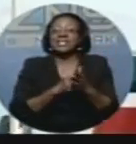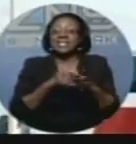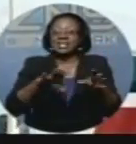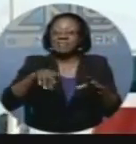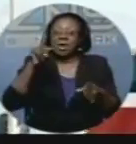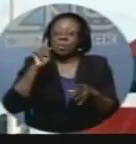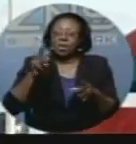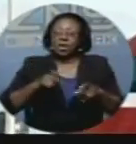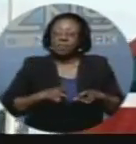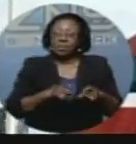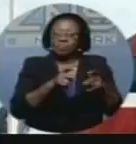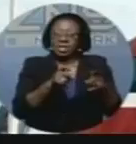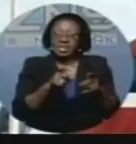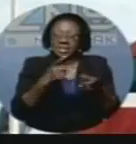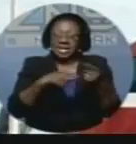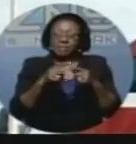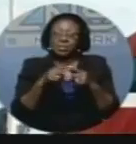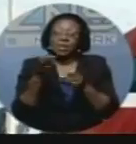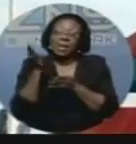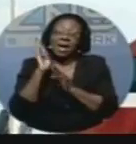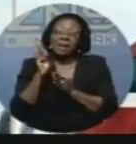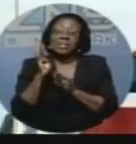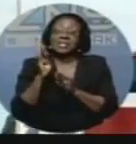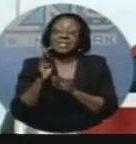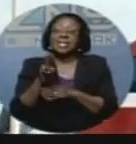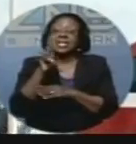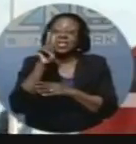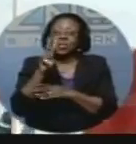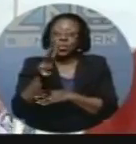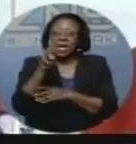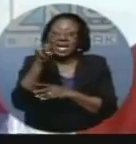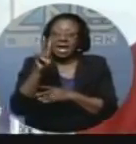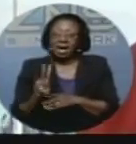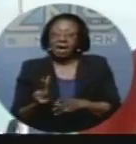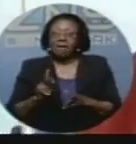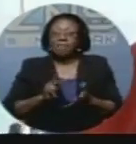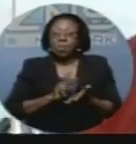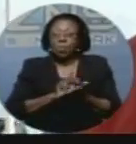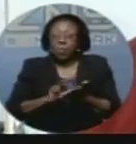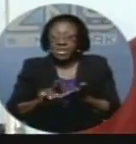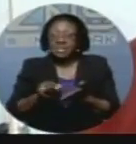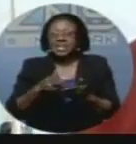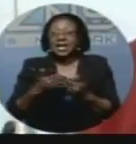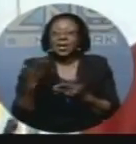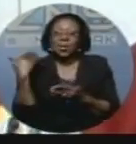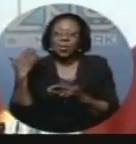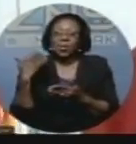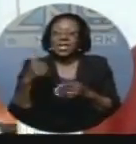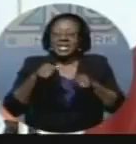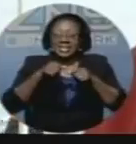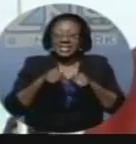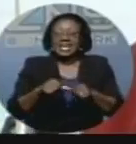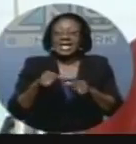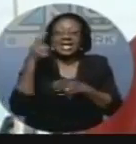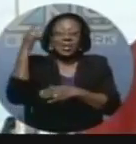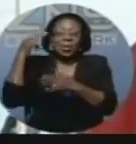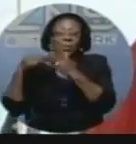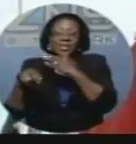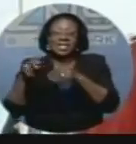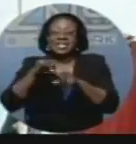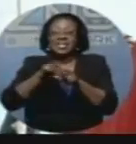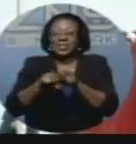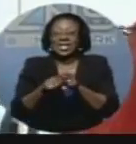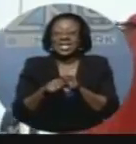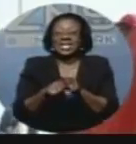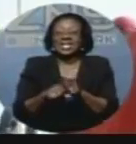runners. He came to the Bahamas 2.5 weeks ago, so that stayed in a hotel, so that he could